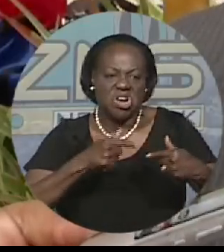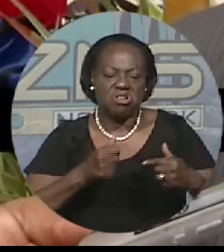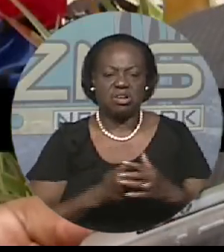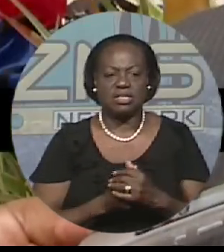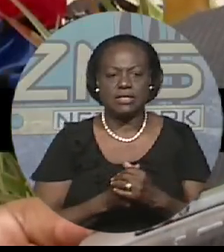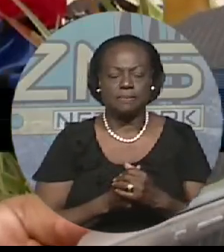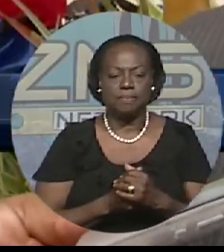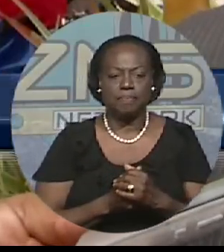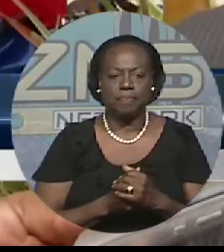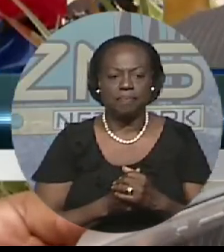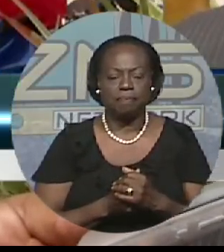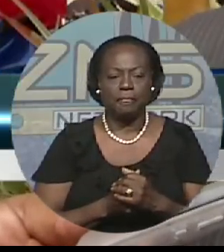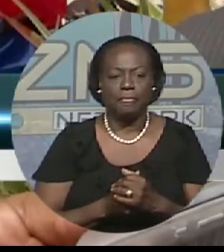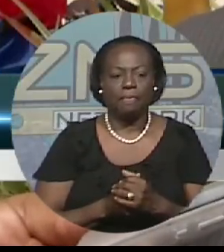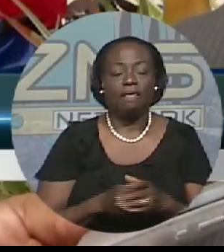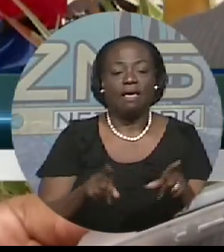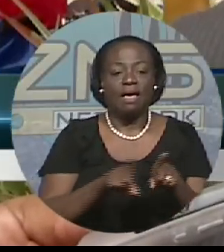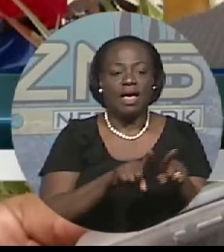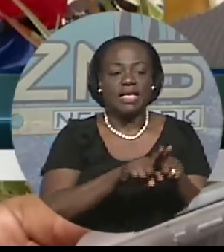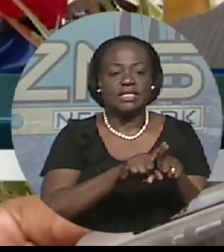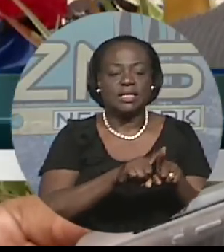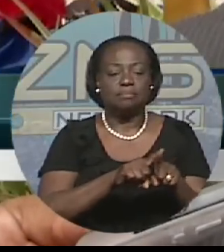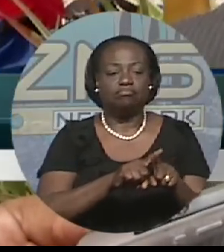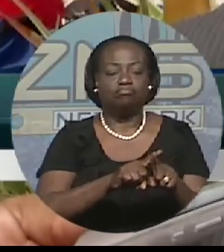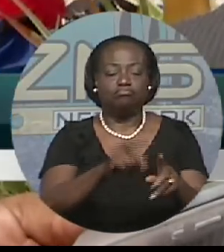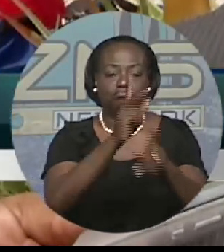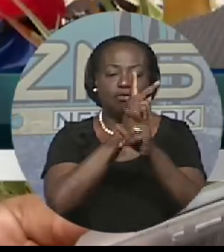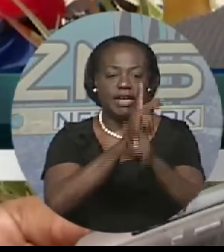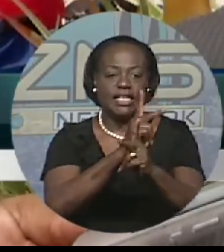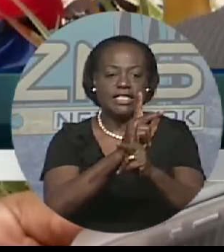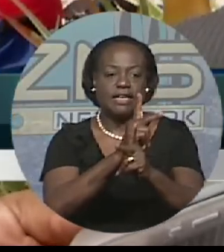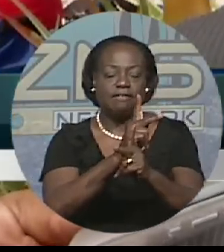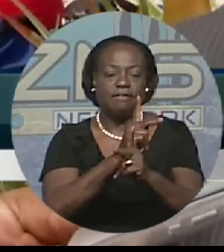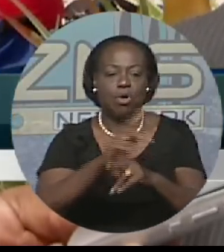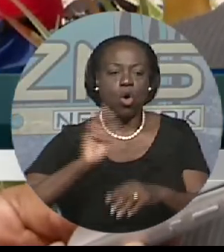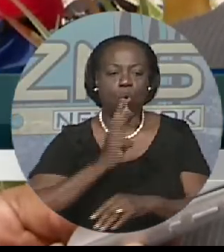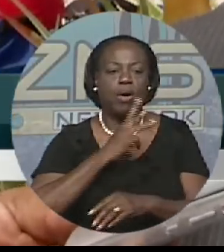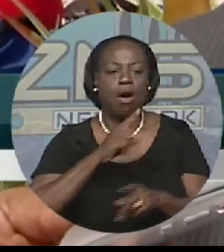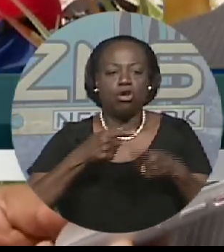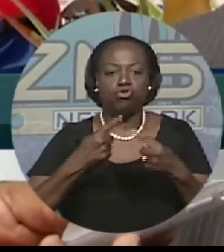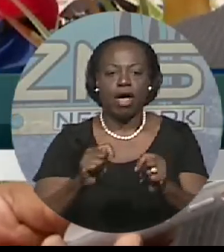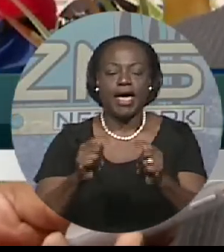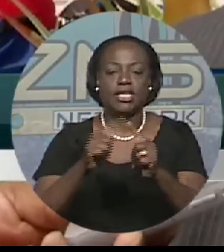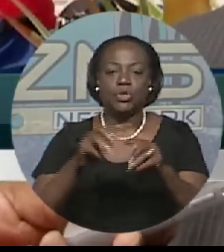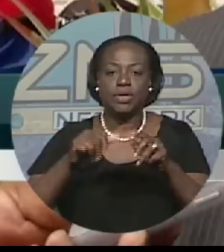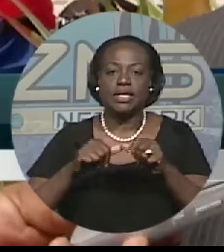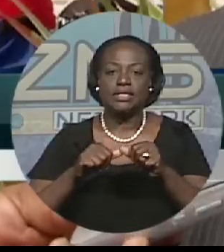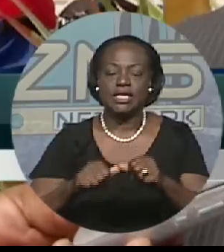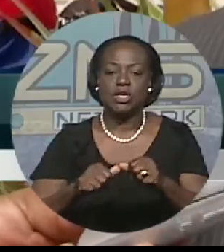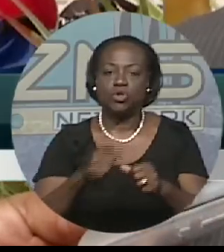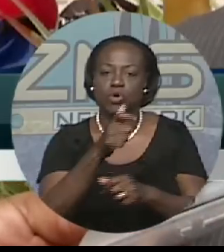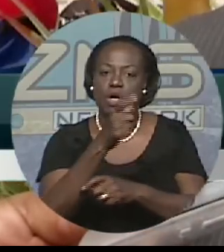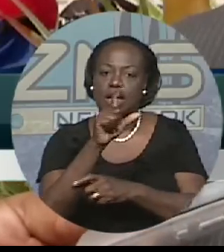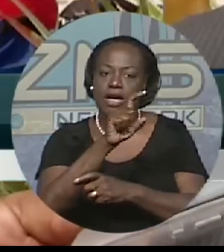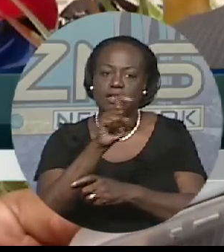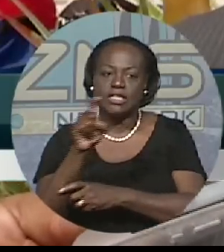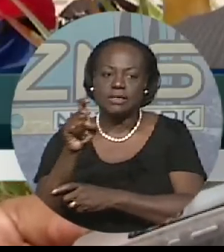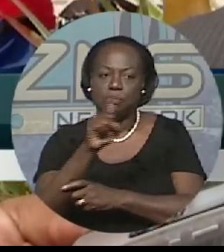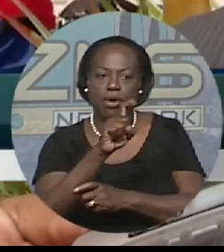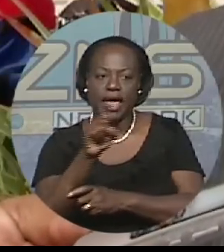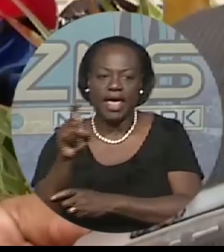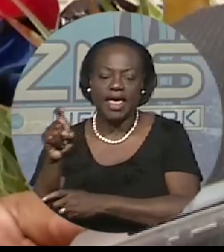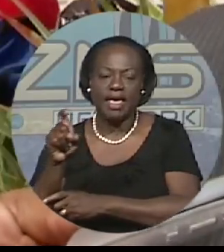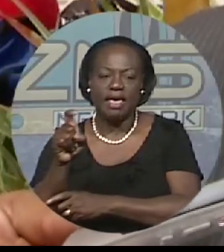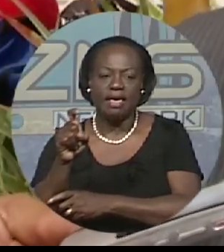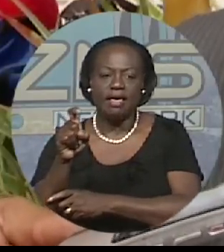As a prophylactic, preventative, we are trying to encourage the spraying of aircraft that come